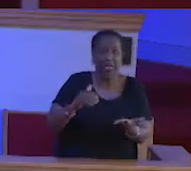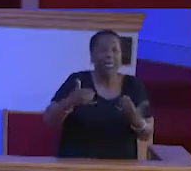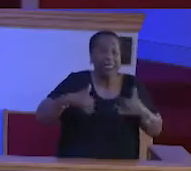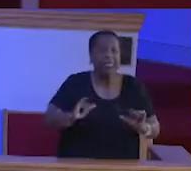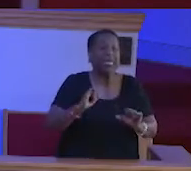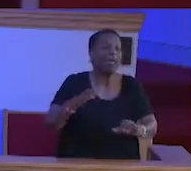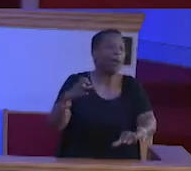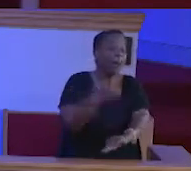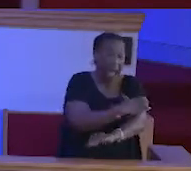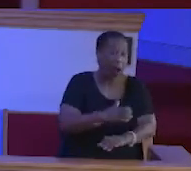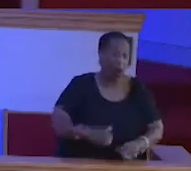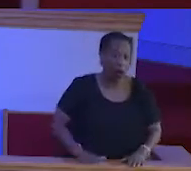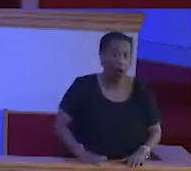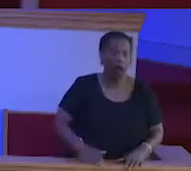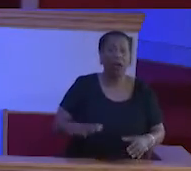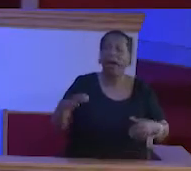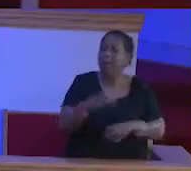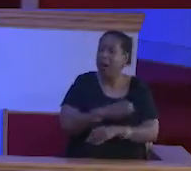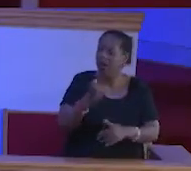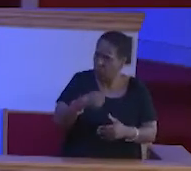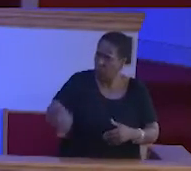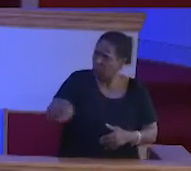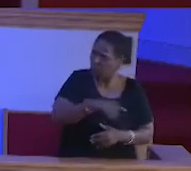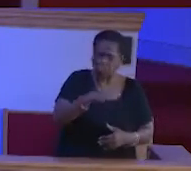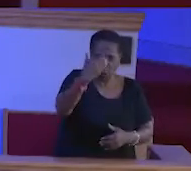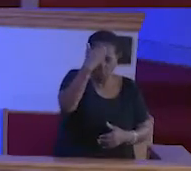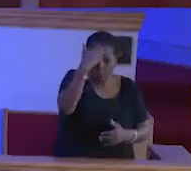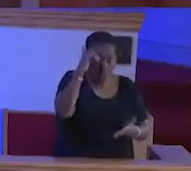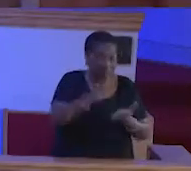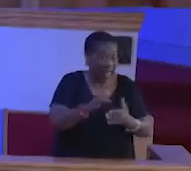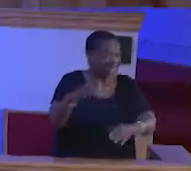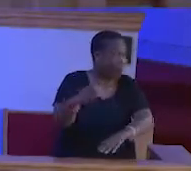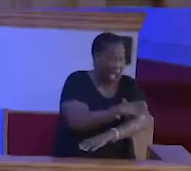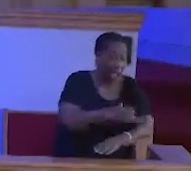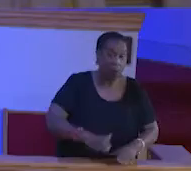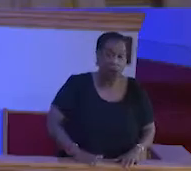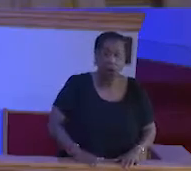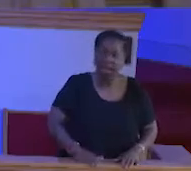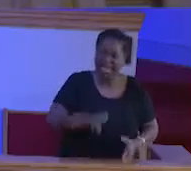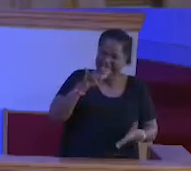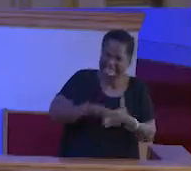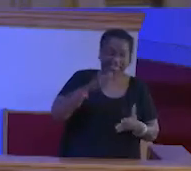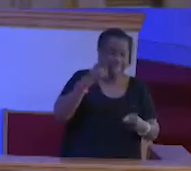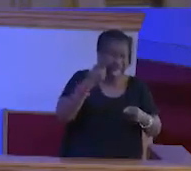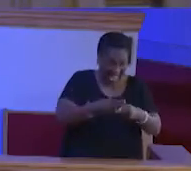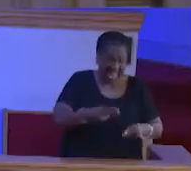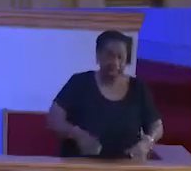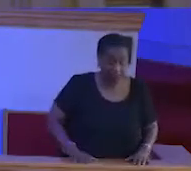power. Anybody know there's power in that name?